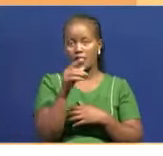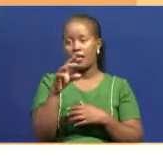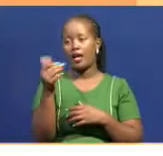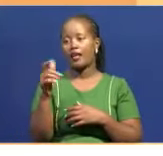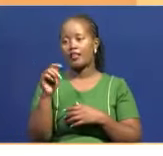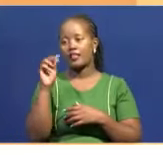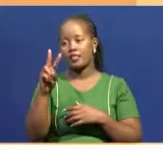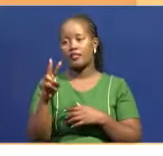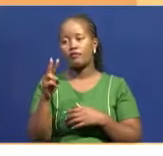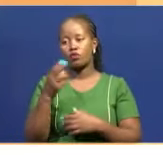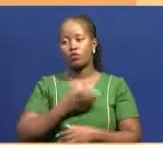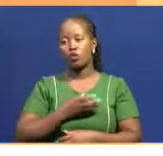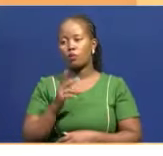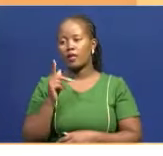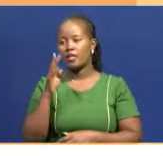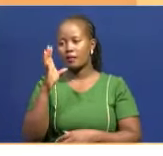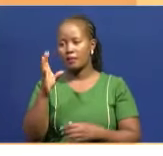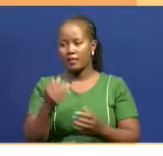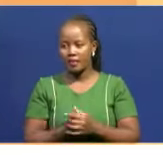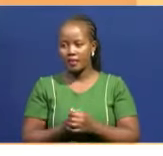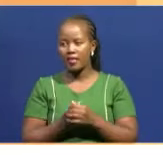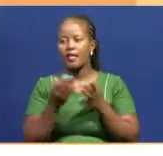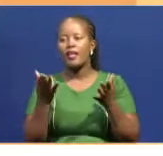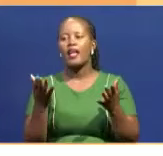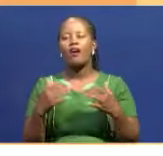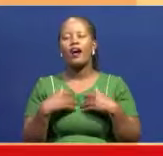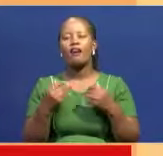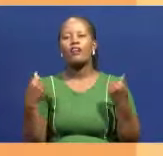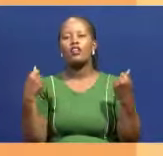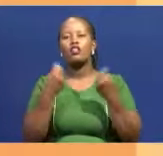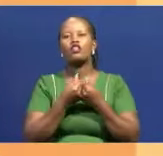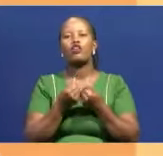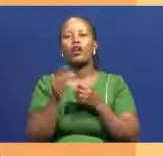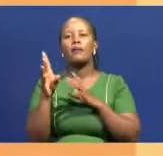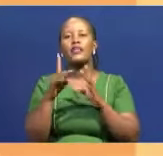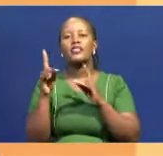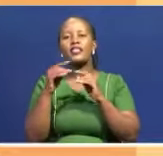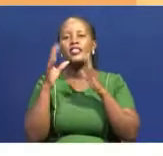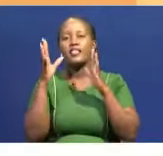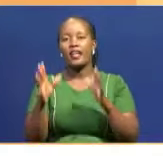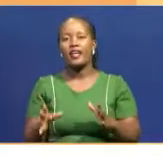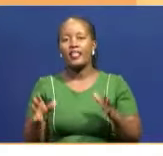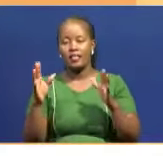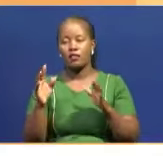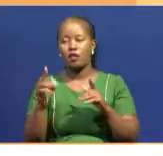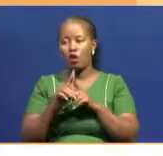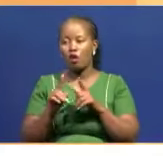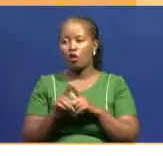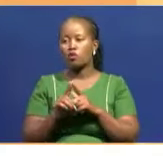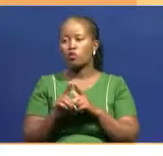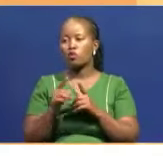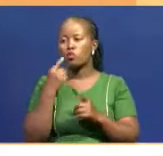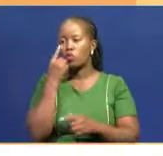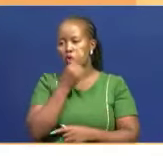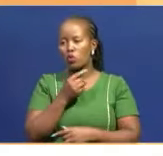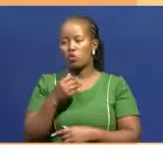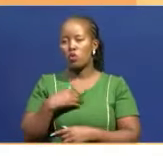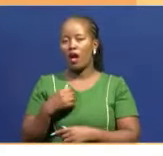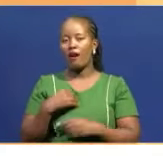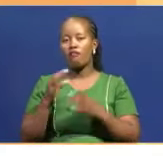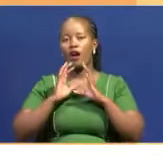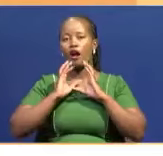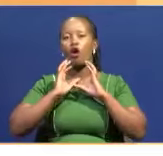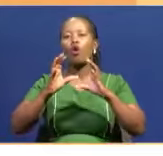next stop will be Nakuru. To talk about that is tournament director, and he's also been a long time coach. He's actually coached sides in